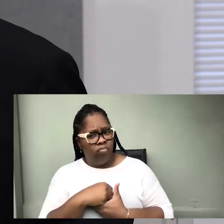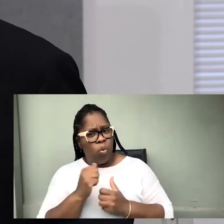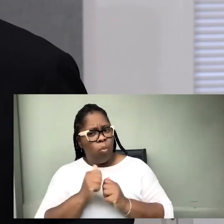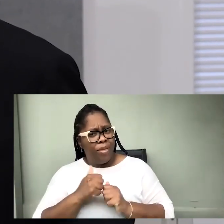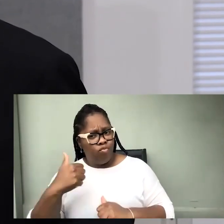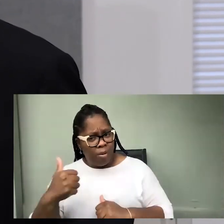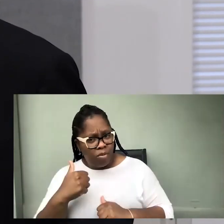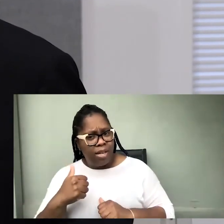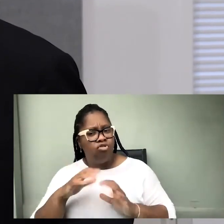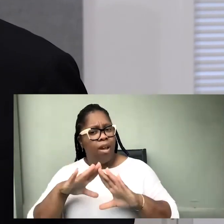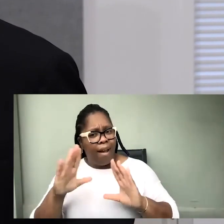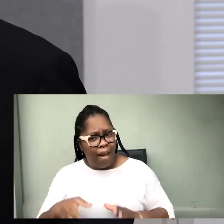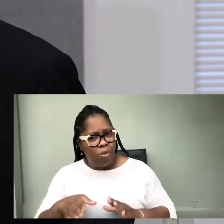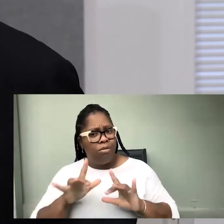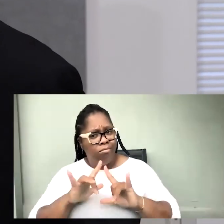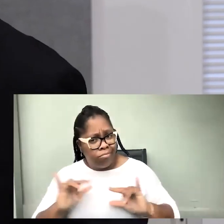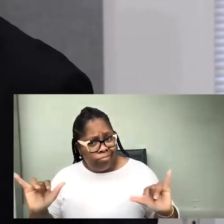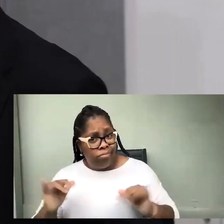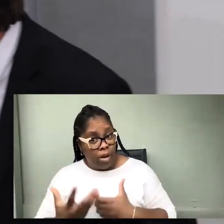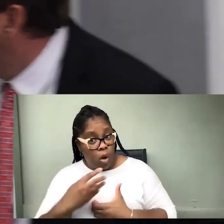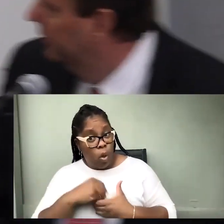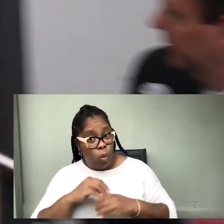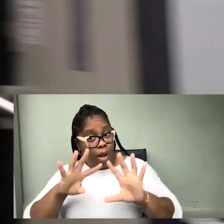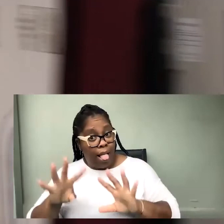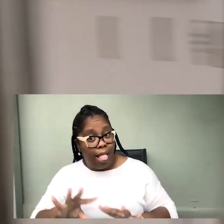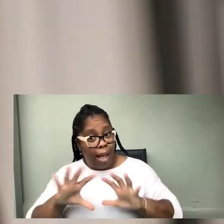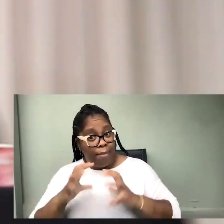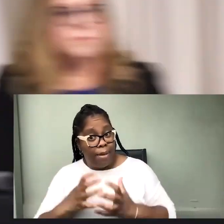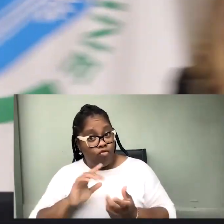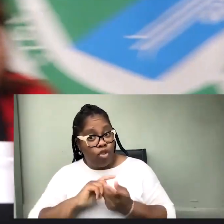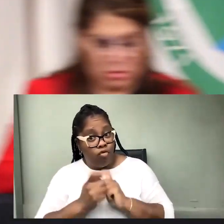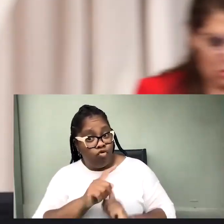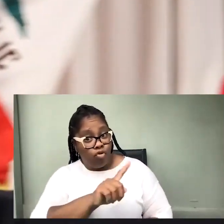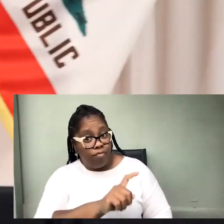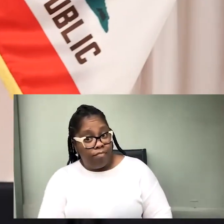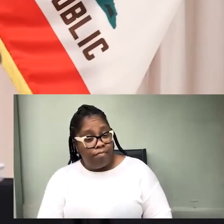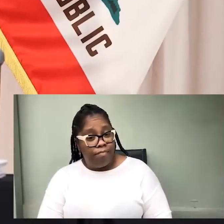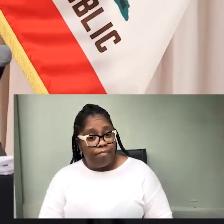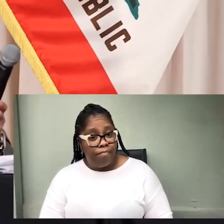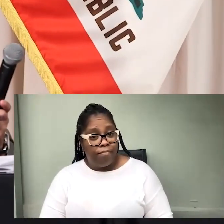transportation, housing, etc.? Senator Min.